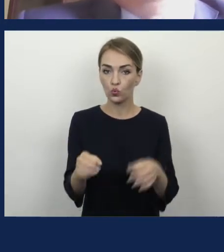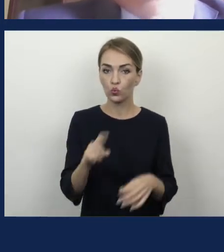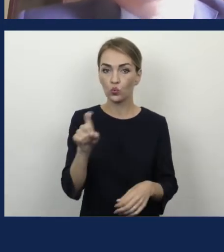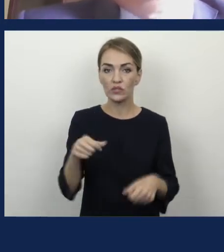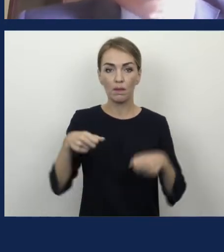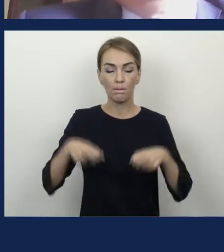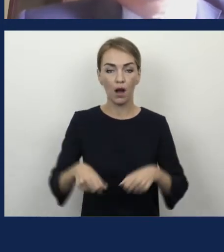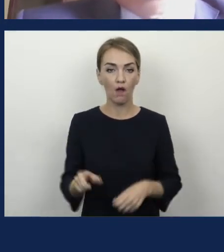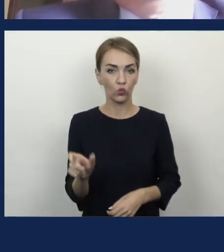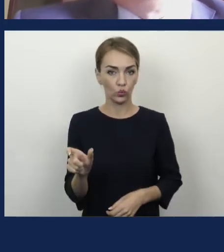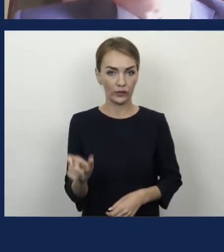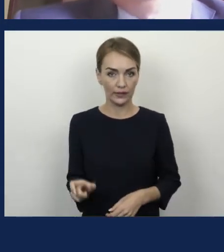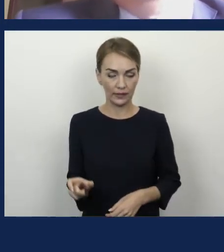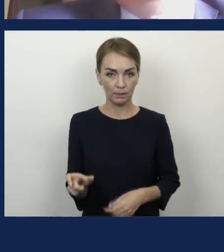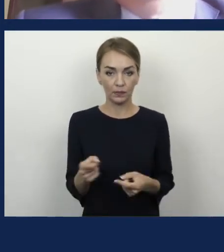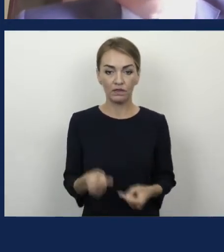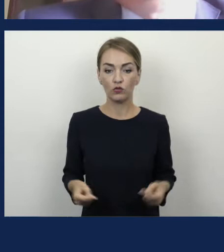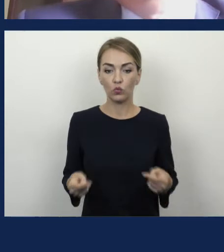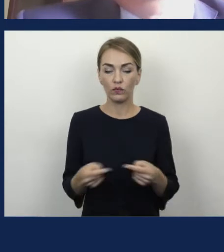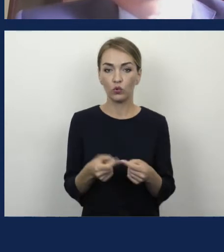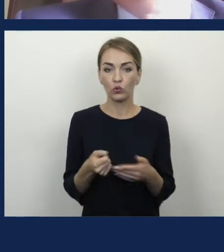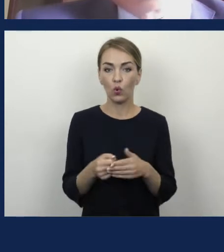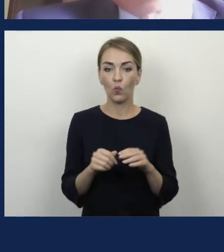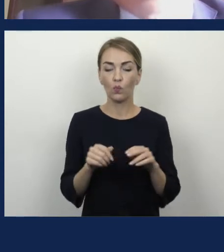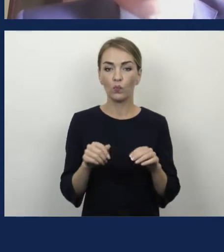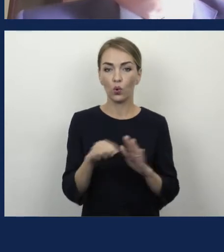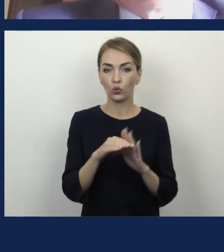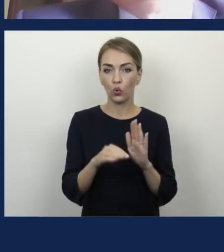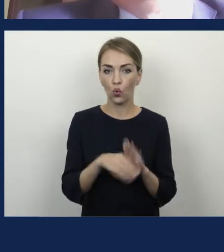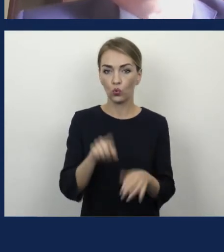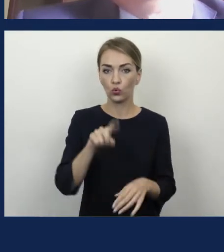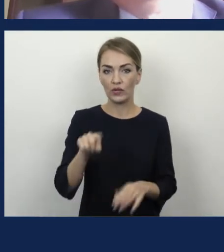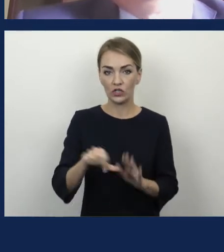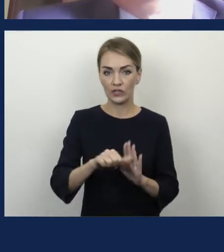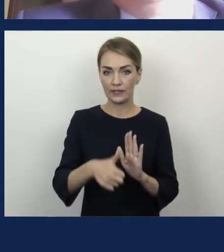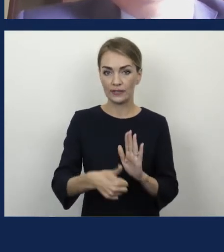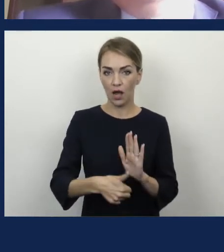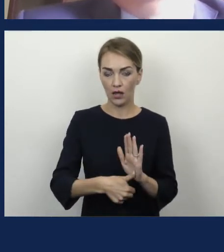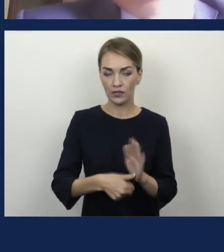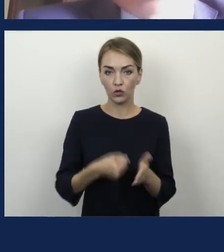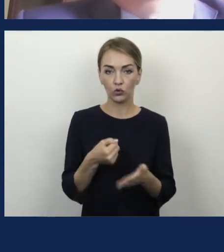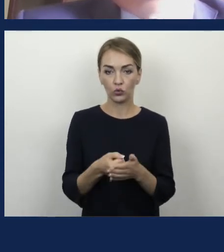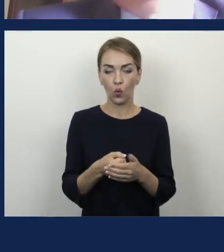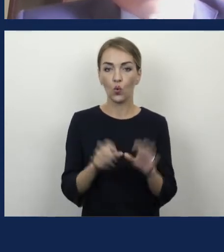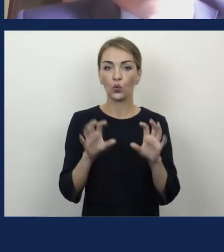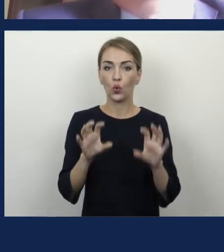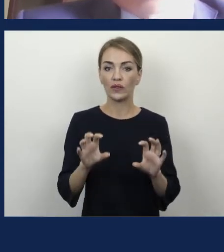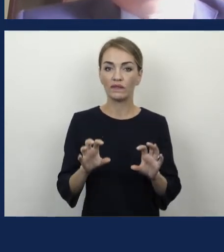under the protocol number 17 to the Convention of